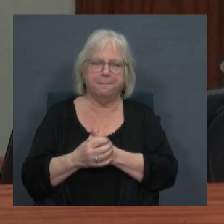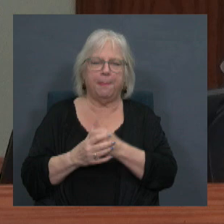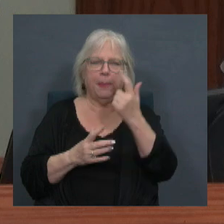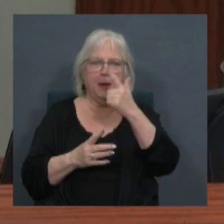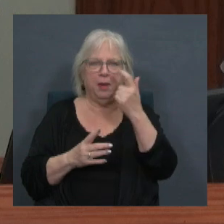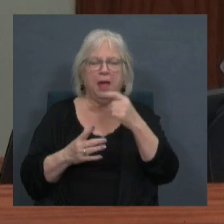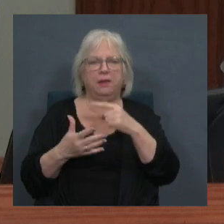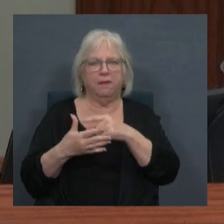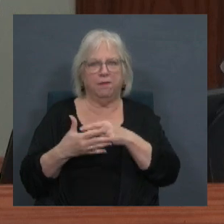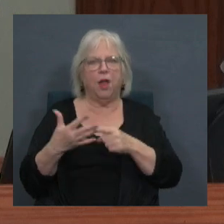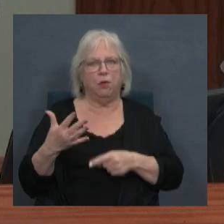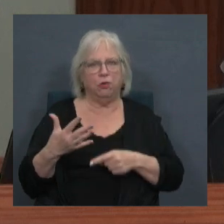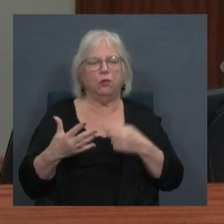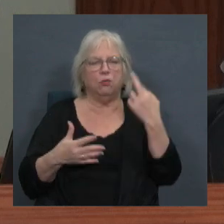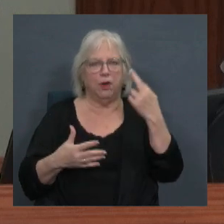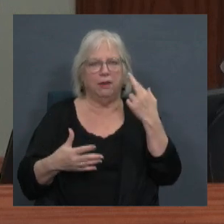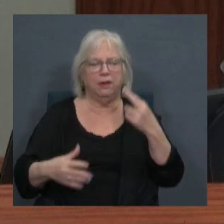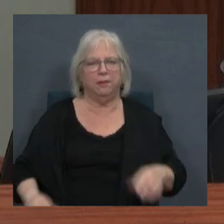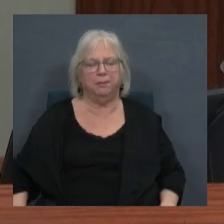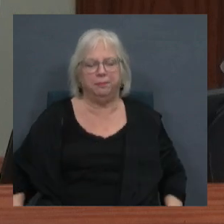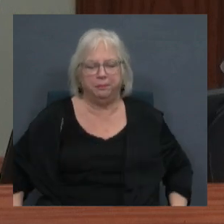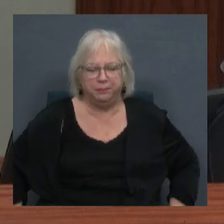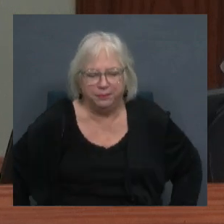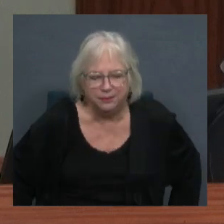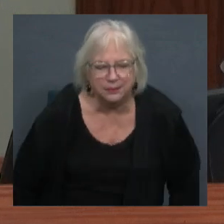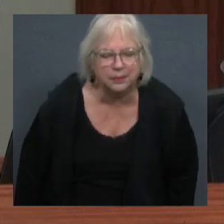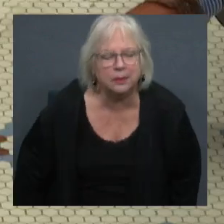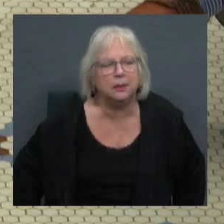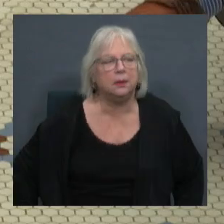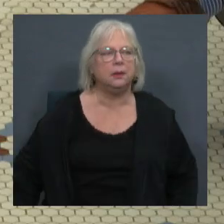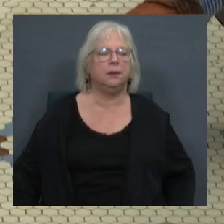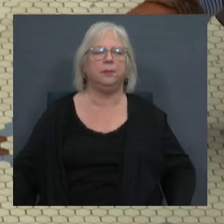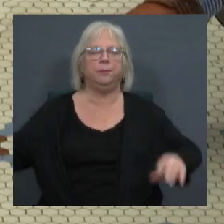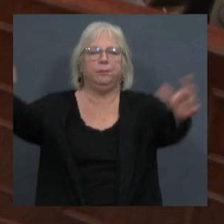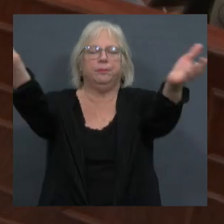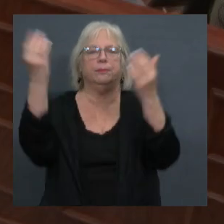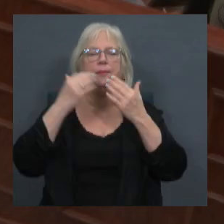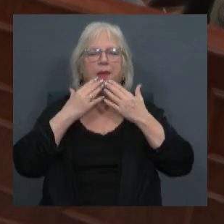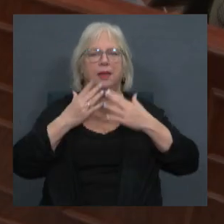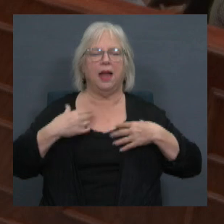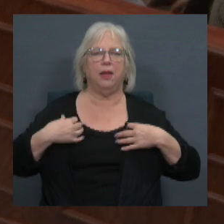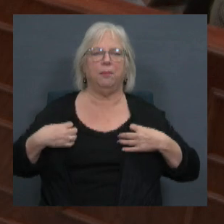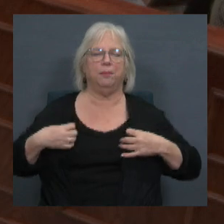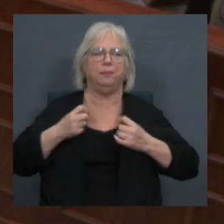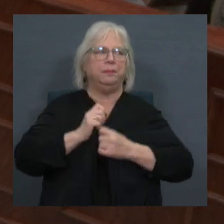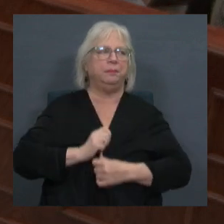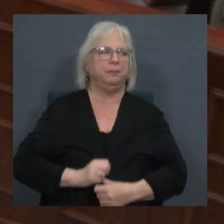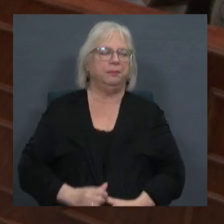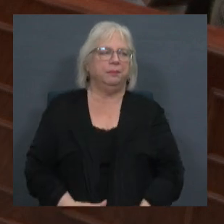because of those reasons. Thank you.